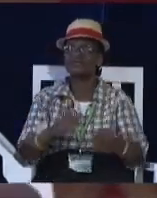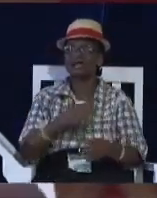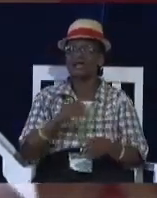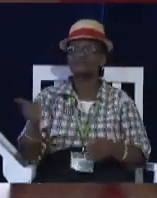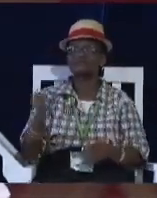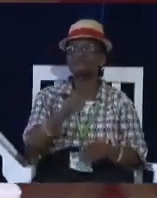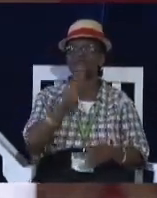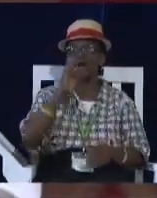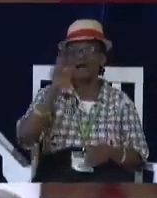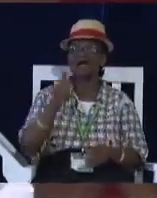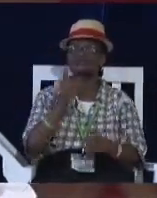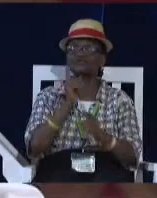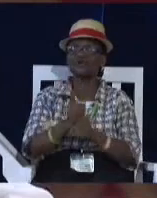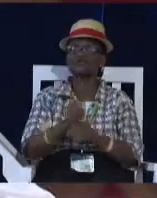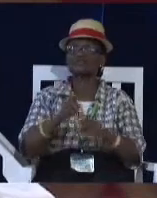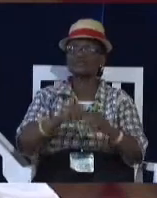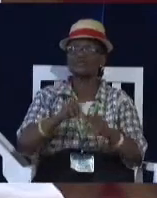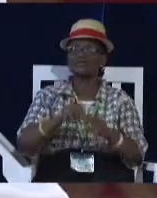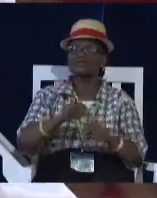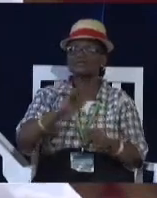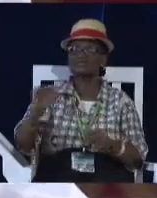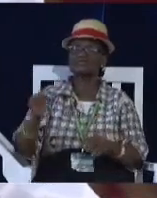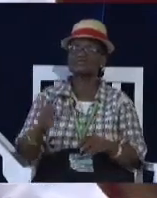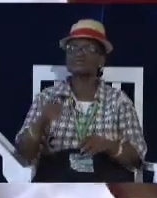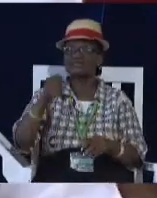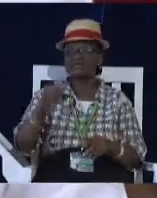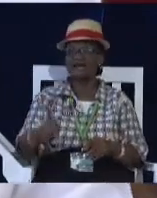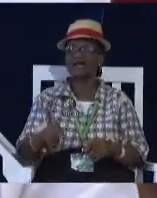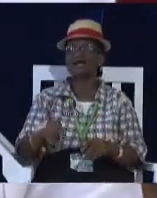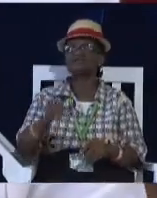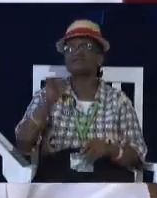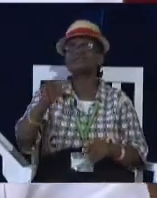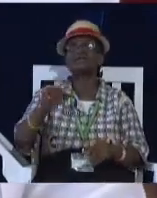We have heard that one before.